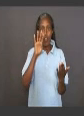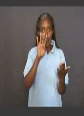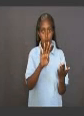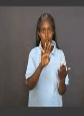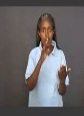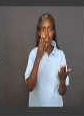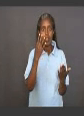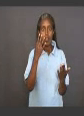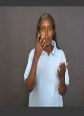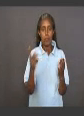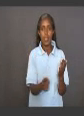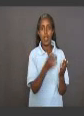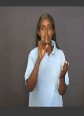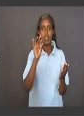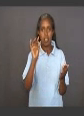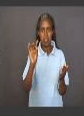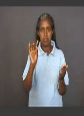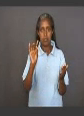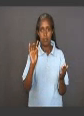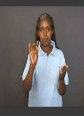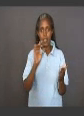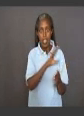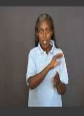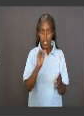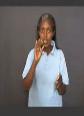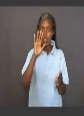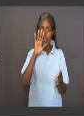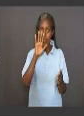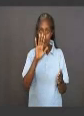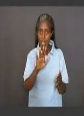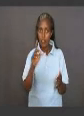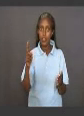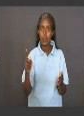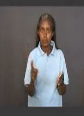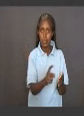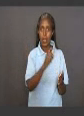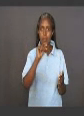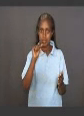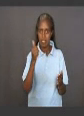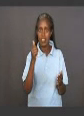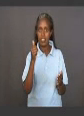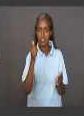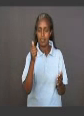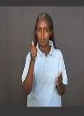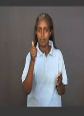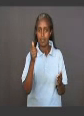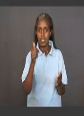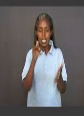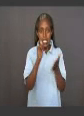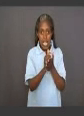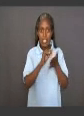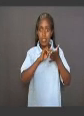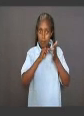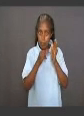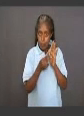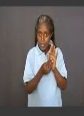4 becomes 8. And 5 becomes 10. That